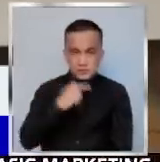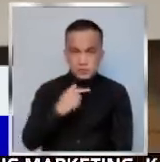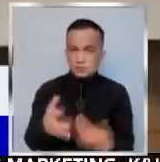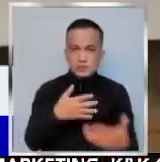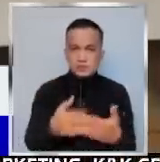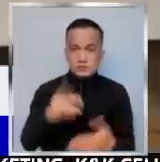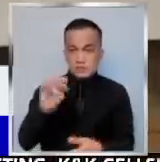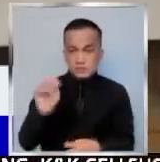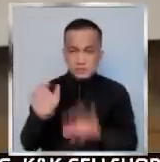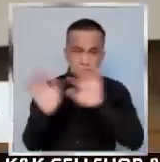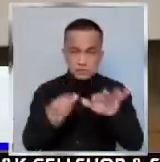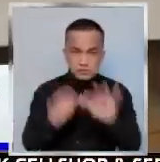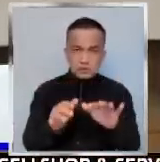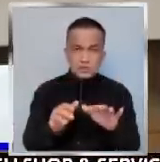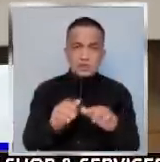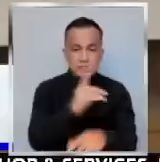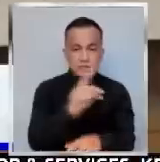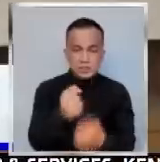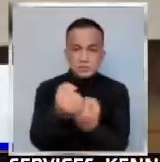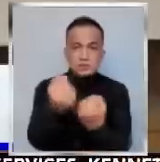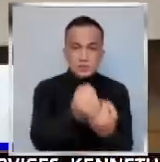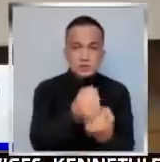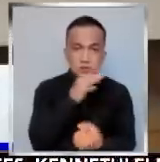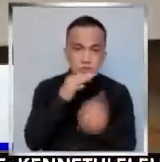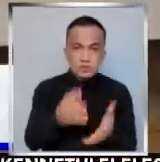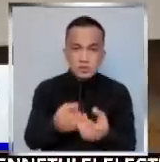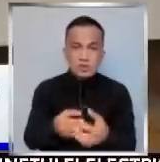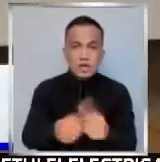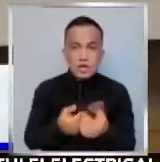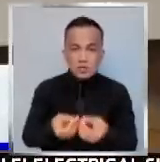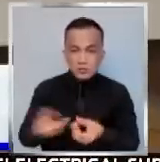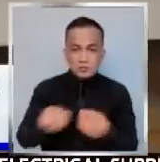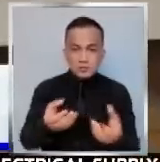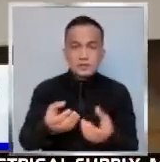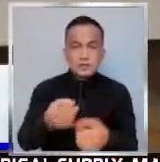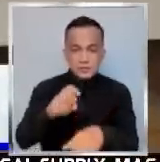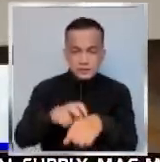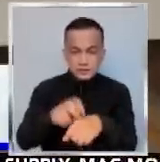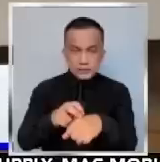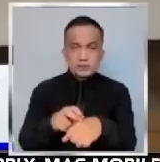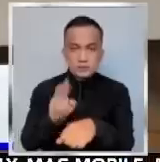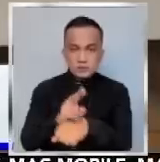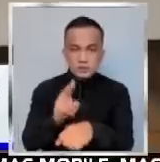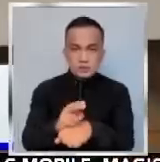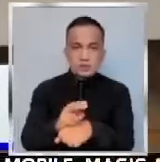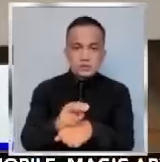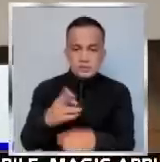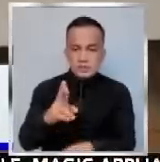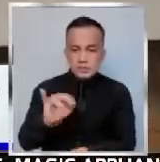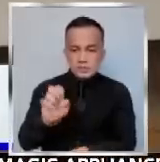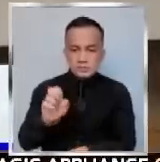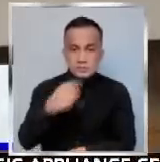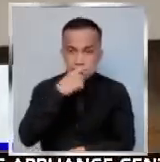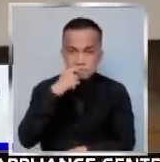of Agriculture sa mga magsasaka sa pamamagitan ng pamimigay ng mga libreng binhi at paggamit ng recirculating rice dryer para